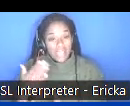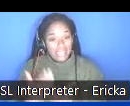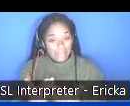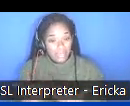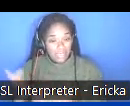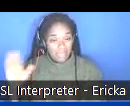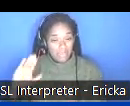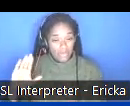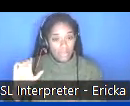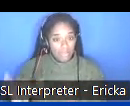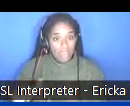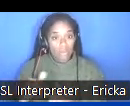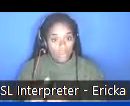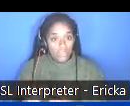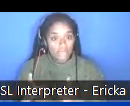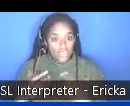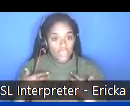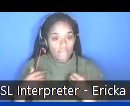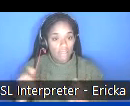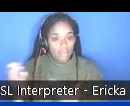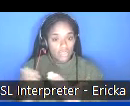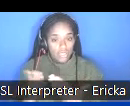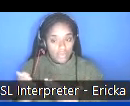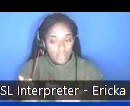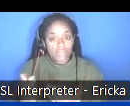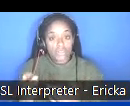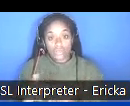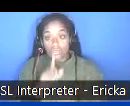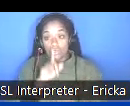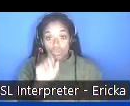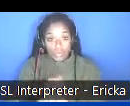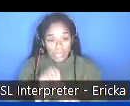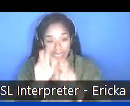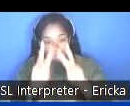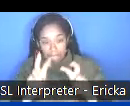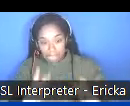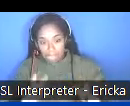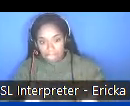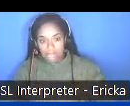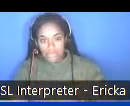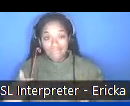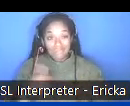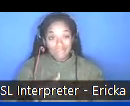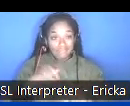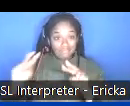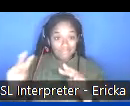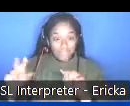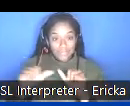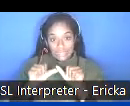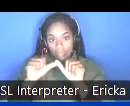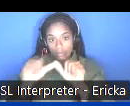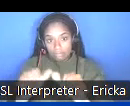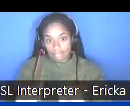of Healthcare Services to do actuarial analyses. We're really looking forward to continuing to